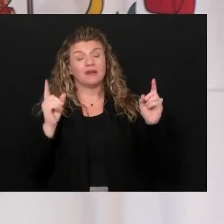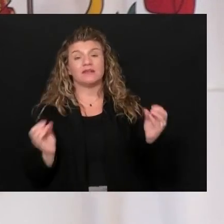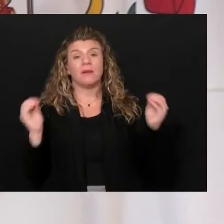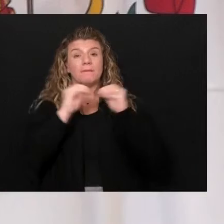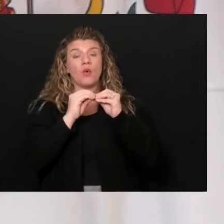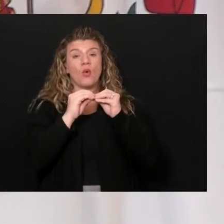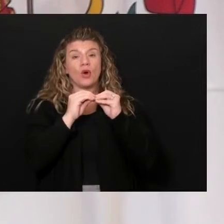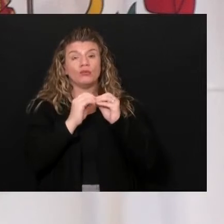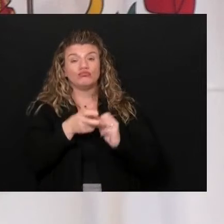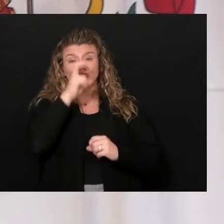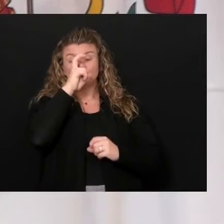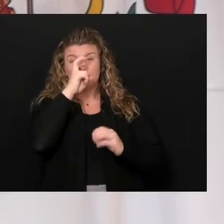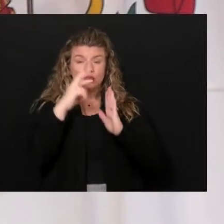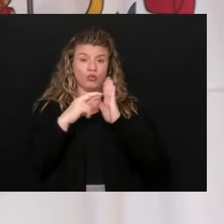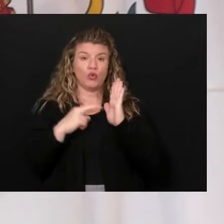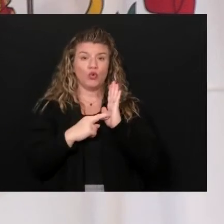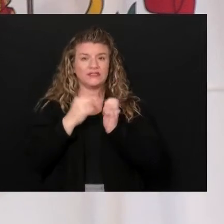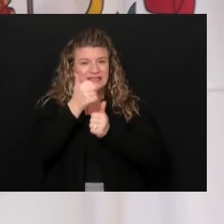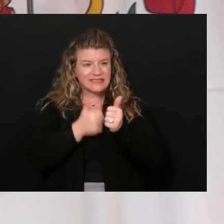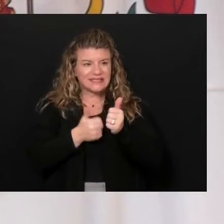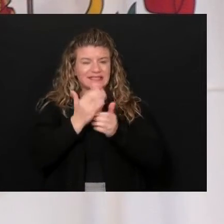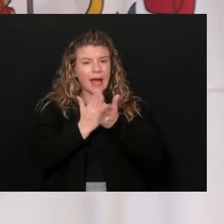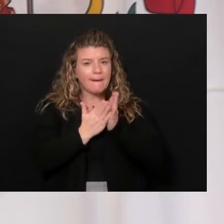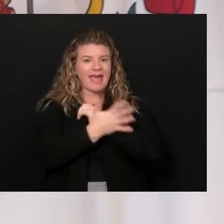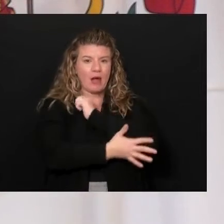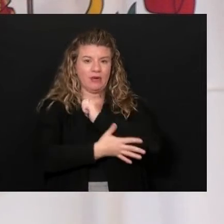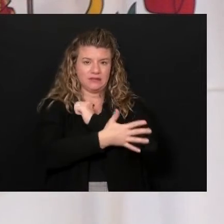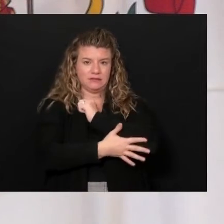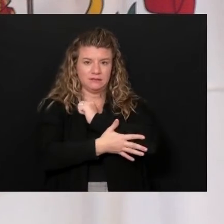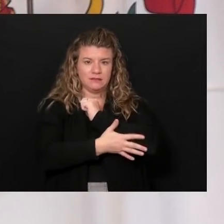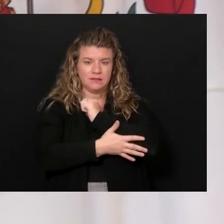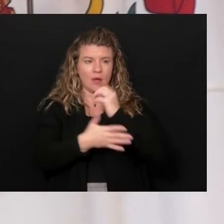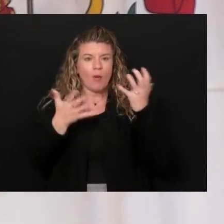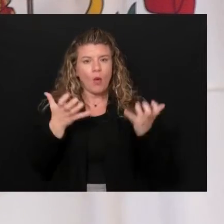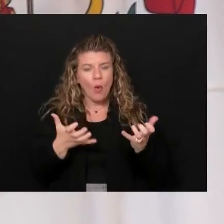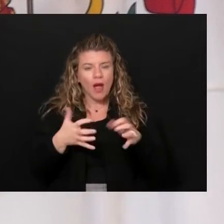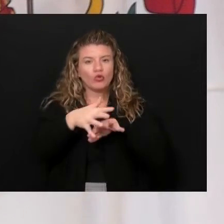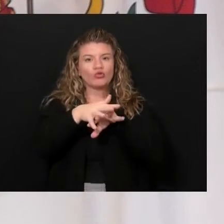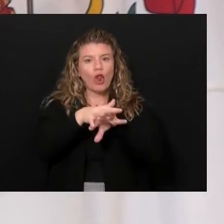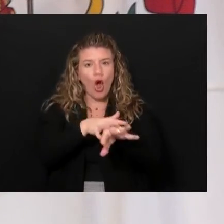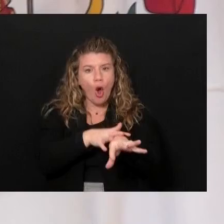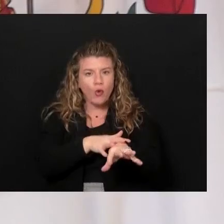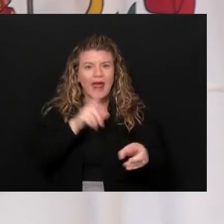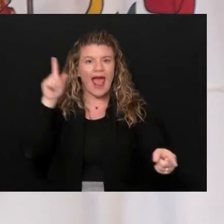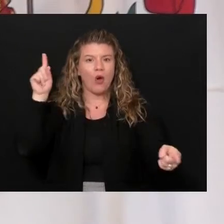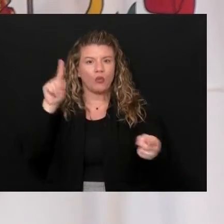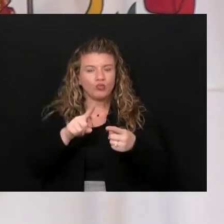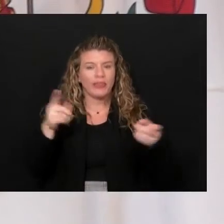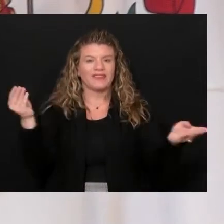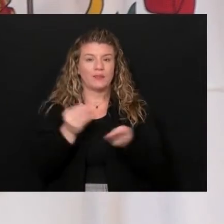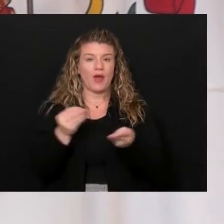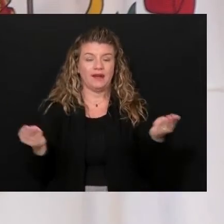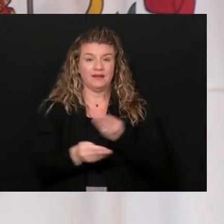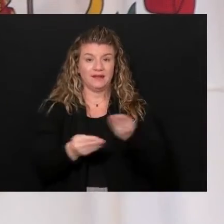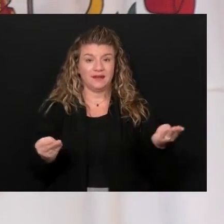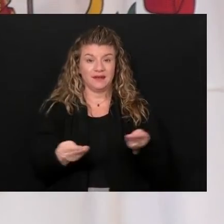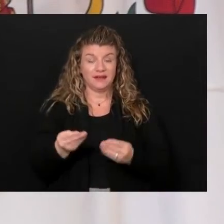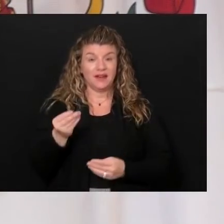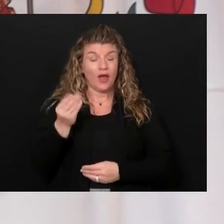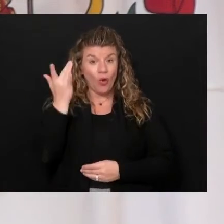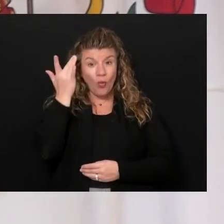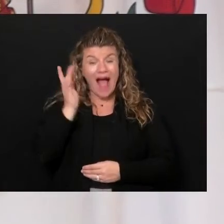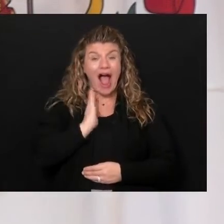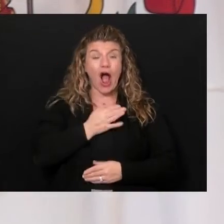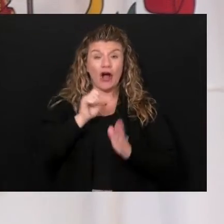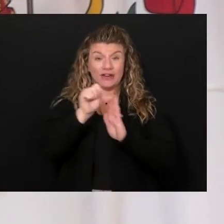stringent mitigation in those counties to be able to slow down just the fact that our bordering counties,